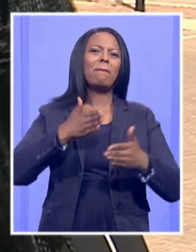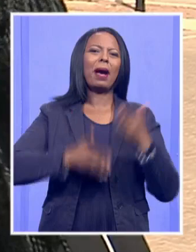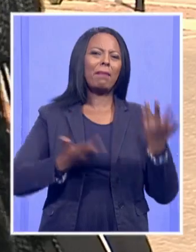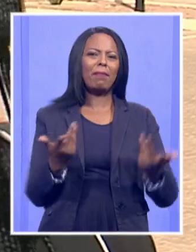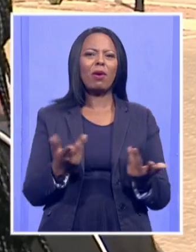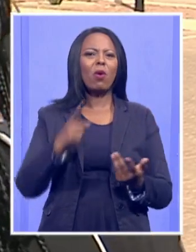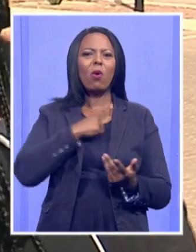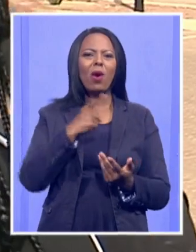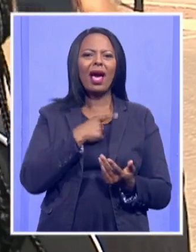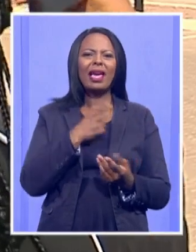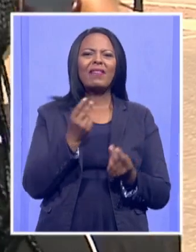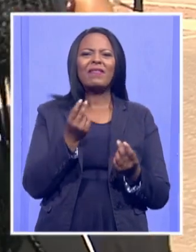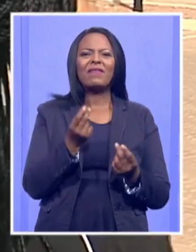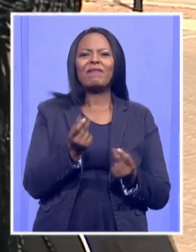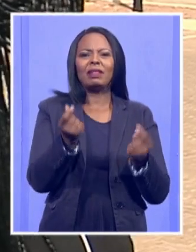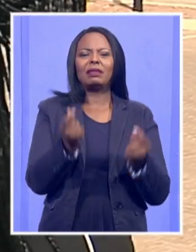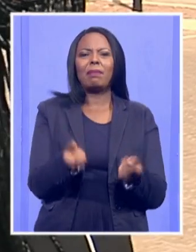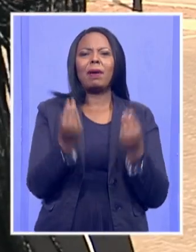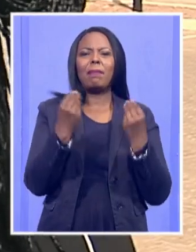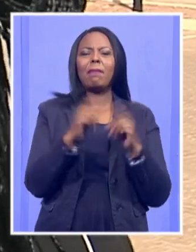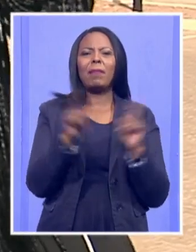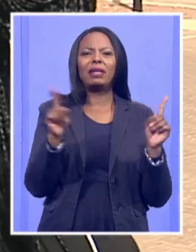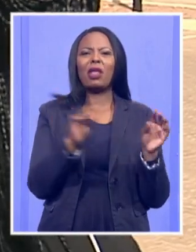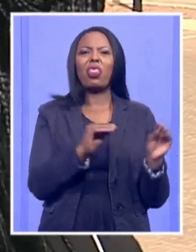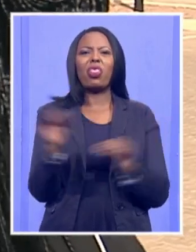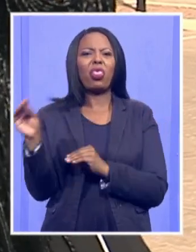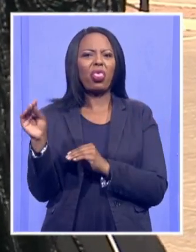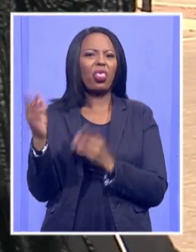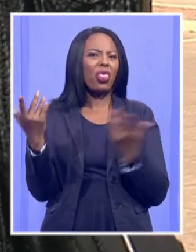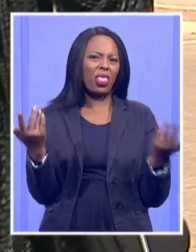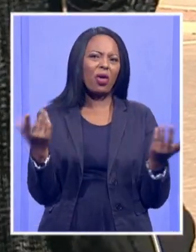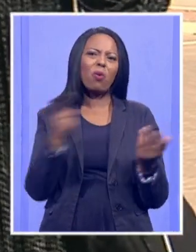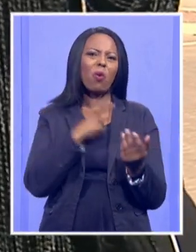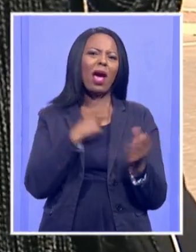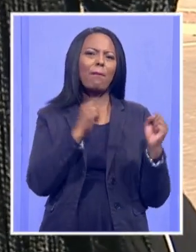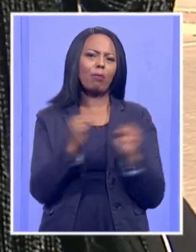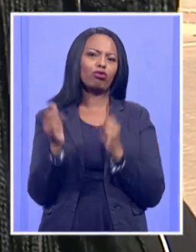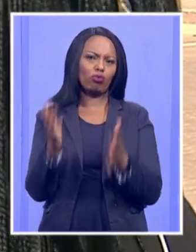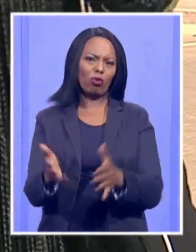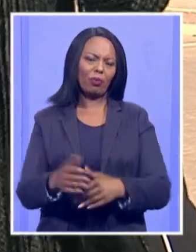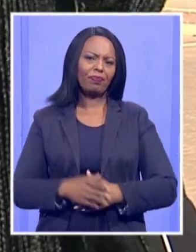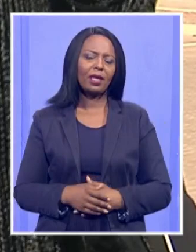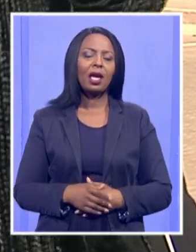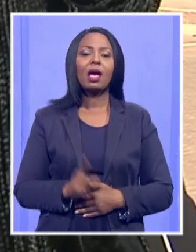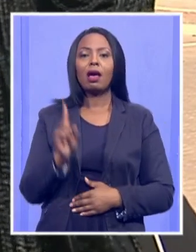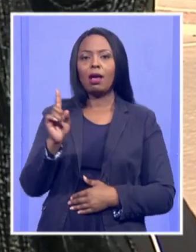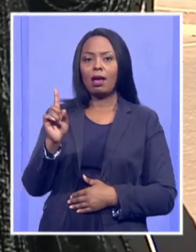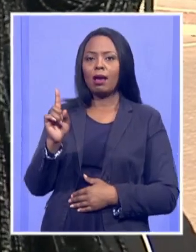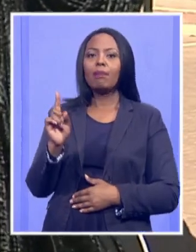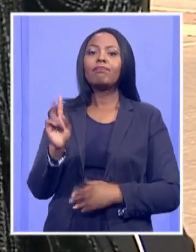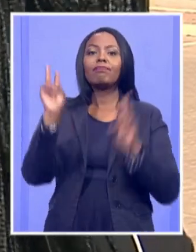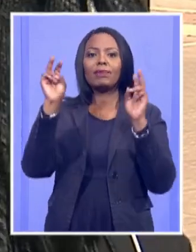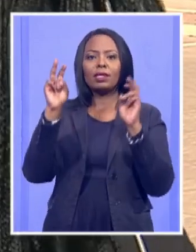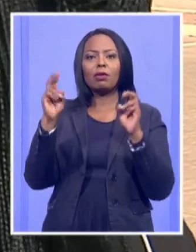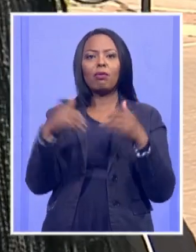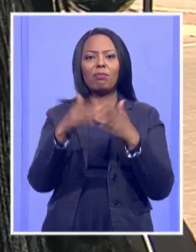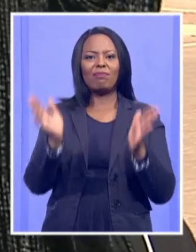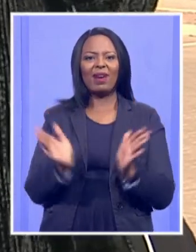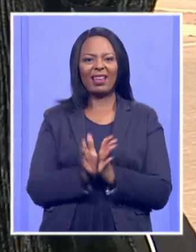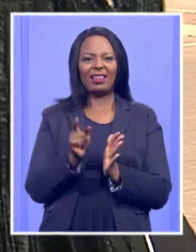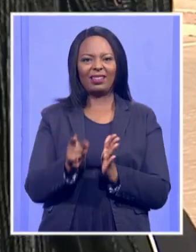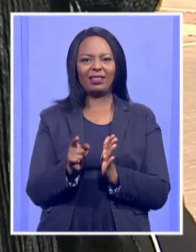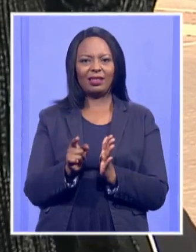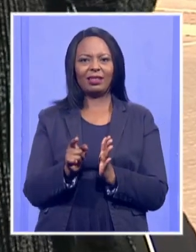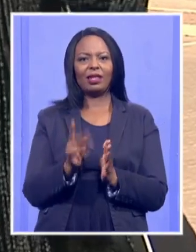immediately. How does a situation like that exist in this province? Okay, check at a minimum level, bucket system must be changed